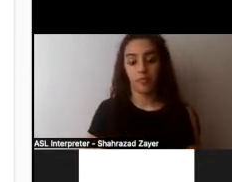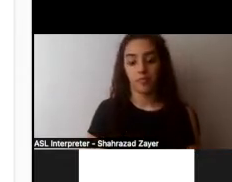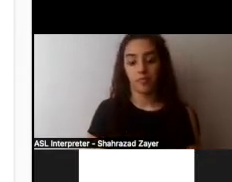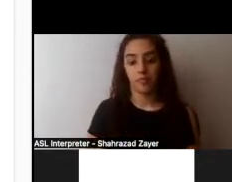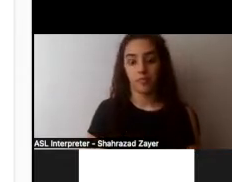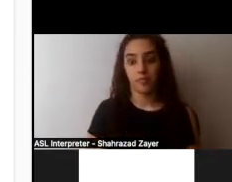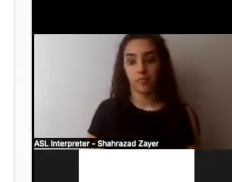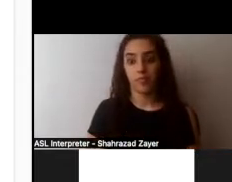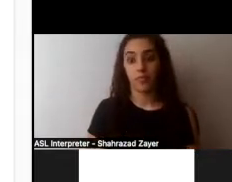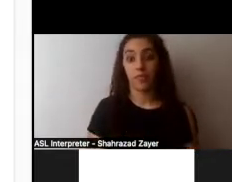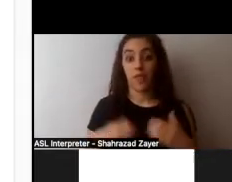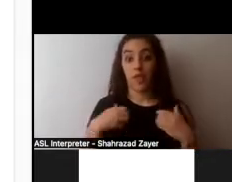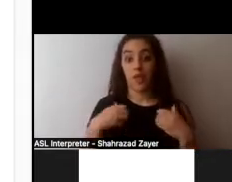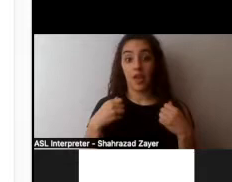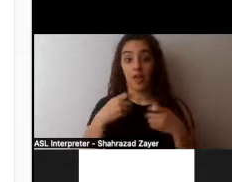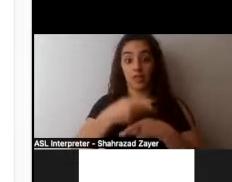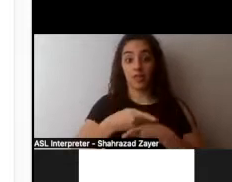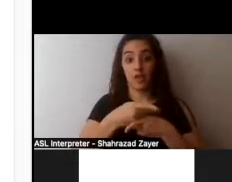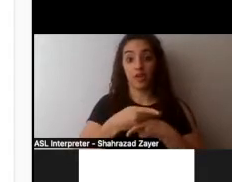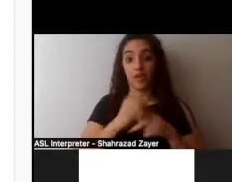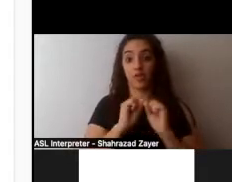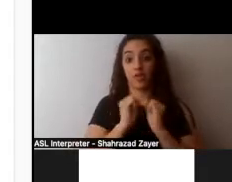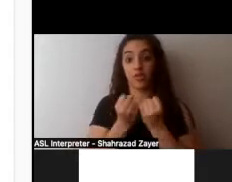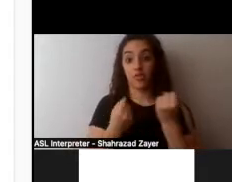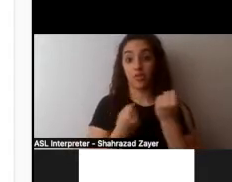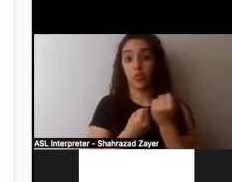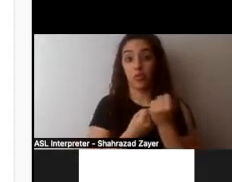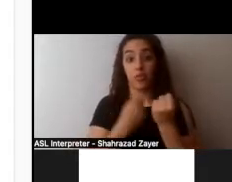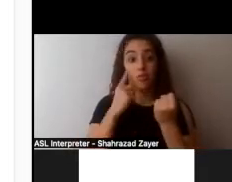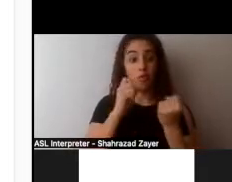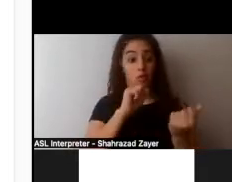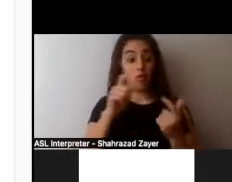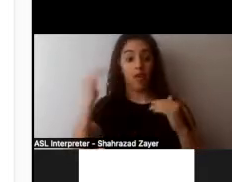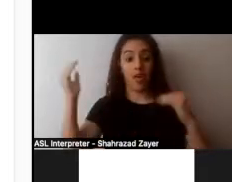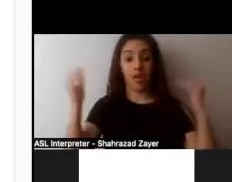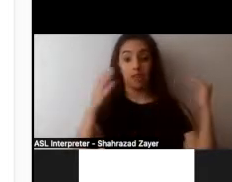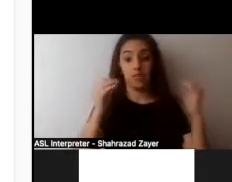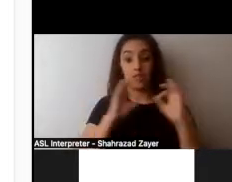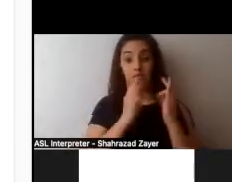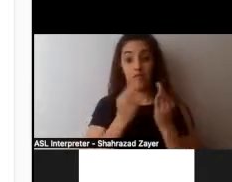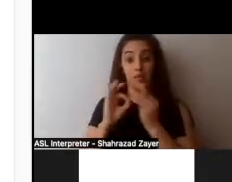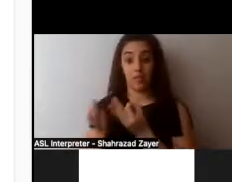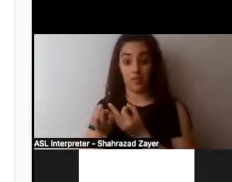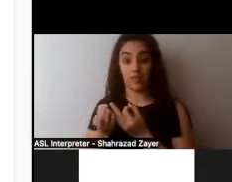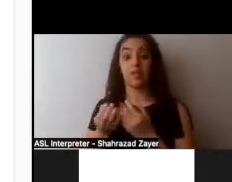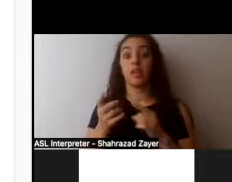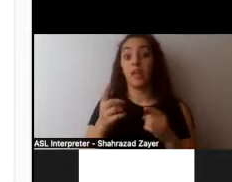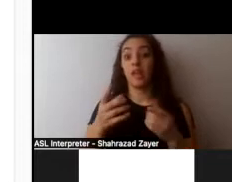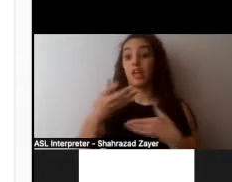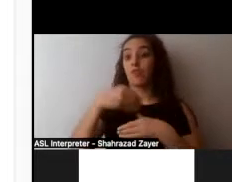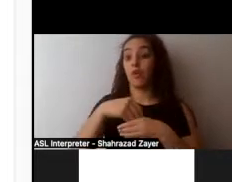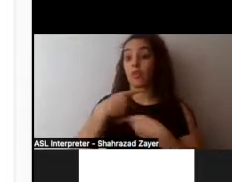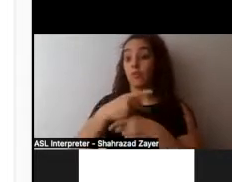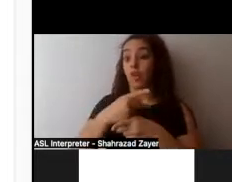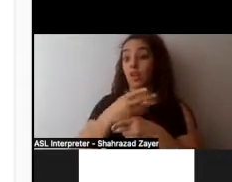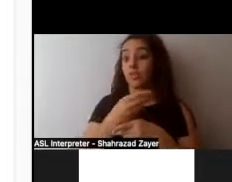Healthcare and social support for older adults and their families involves products and services which are delivered by